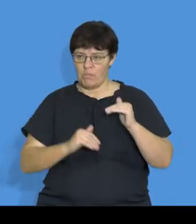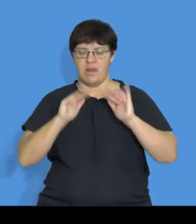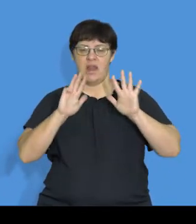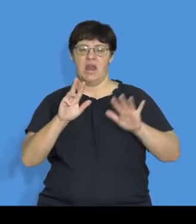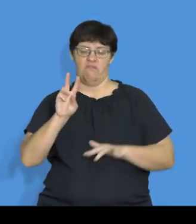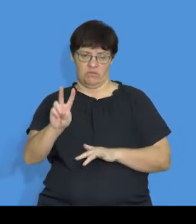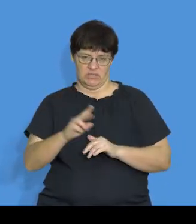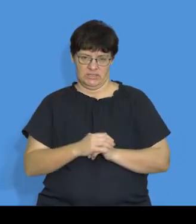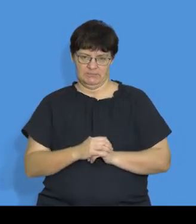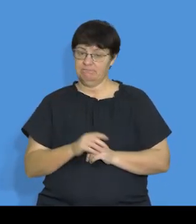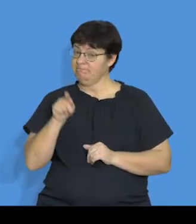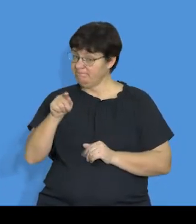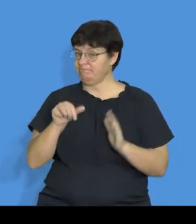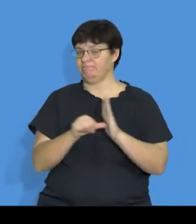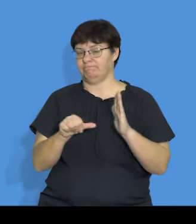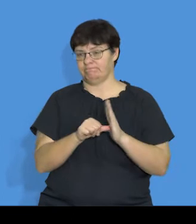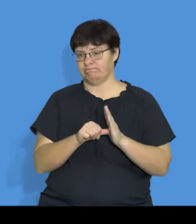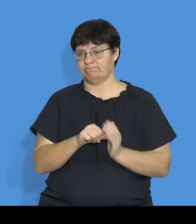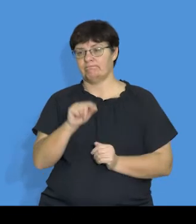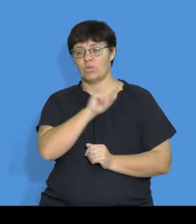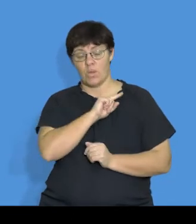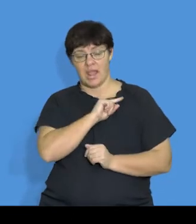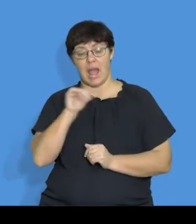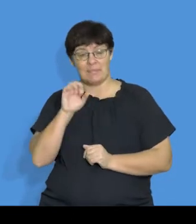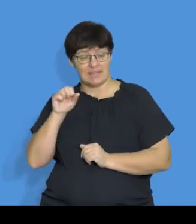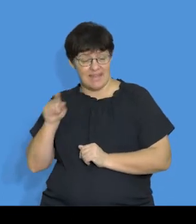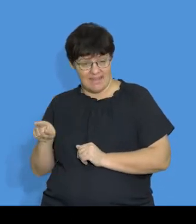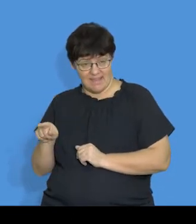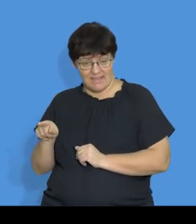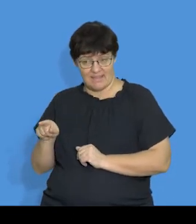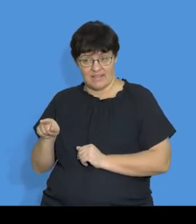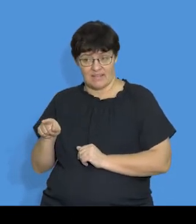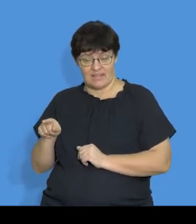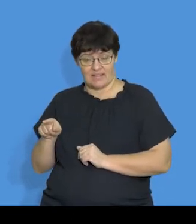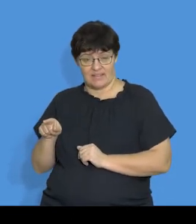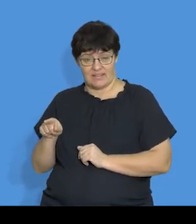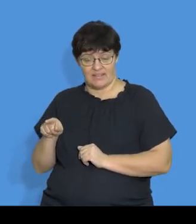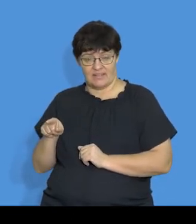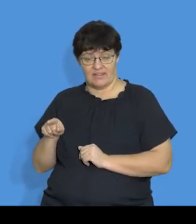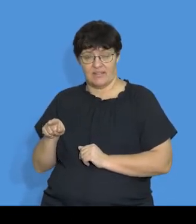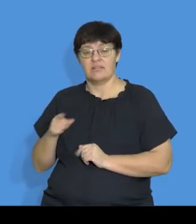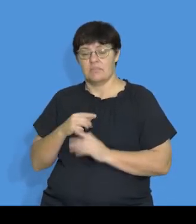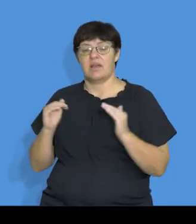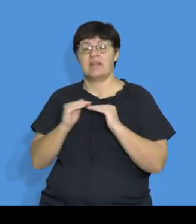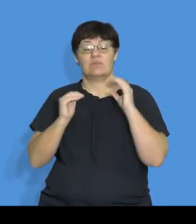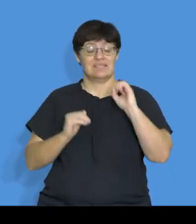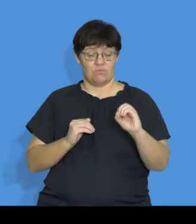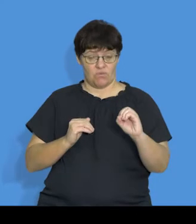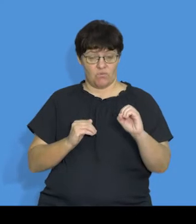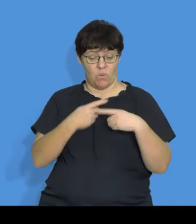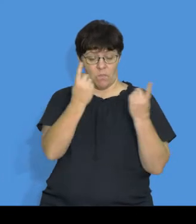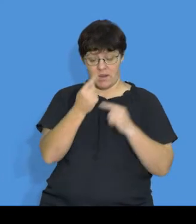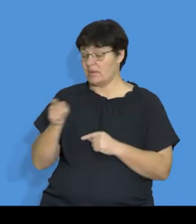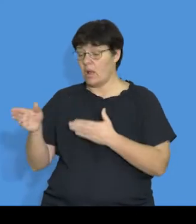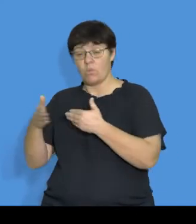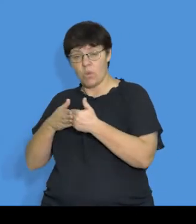volts. That's very, very important. And also, the ammeter reading in this case is equals to 0 when the switch is open.